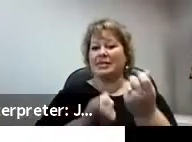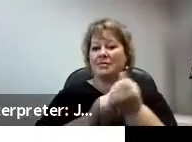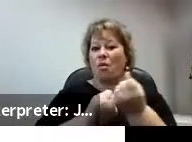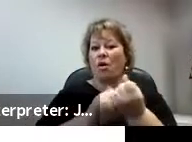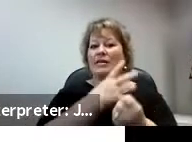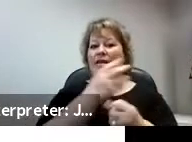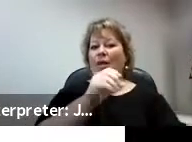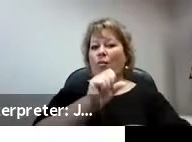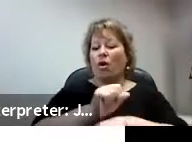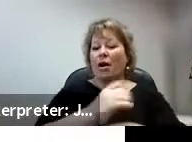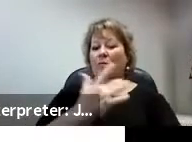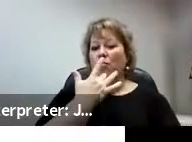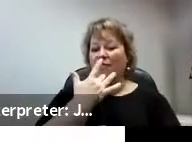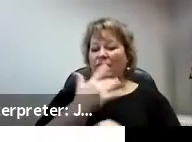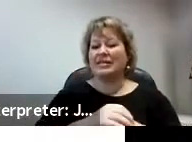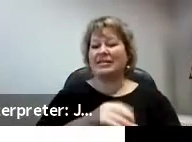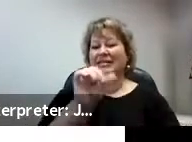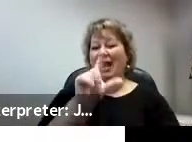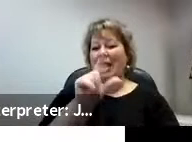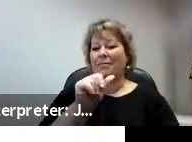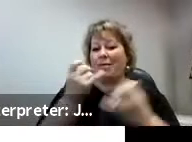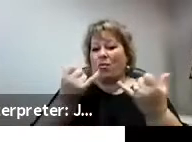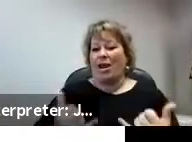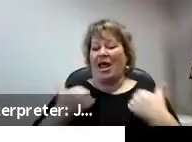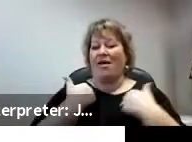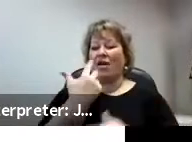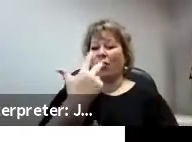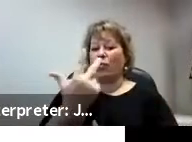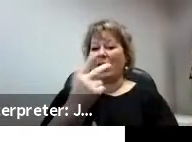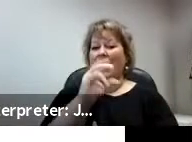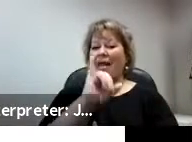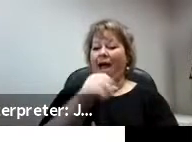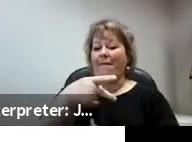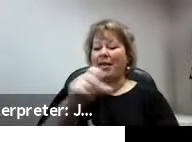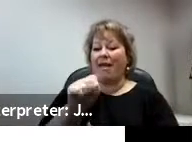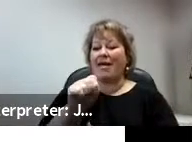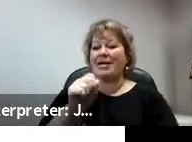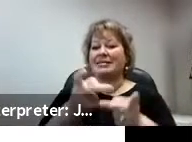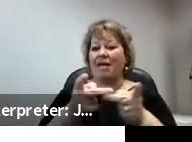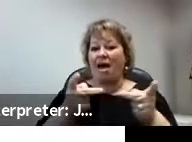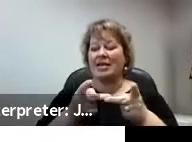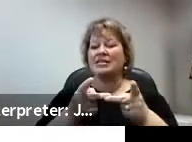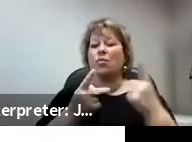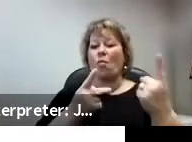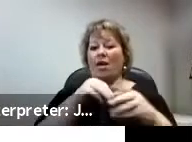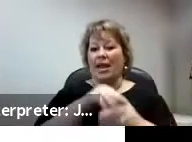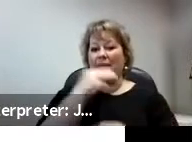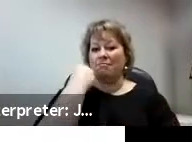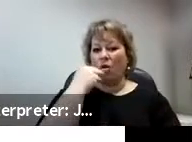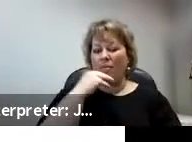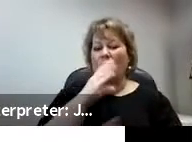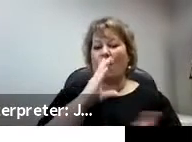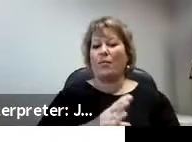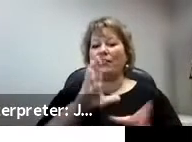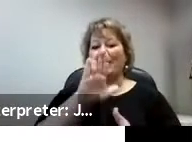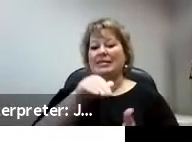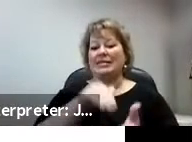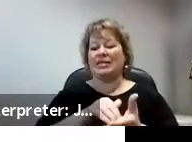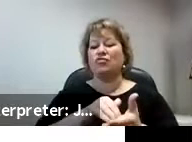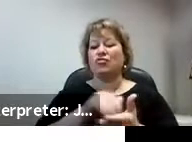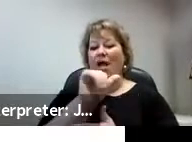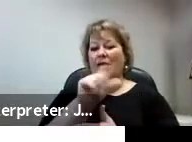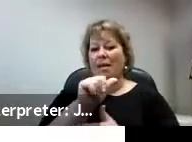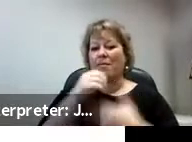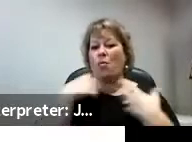preferences. Alabama currently has 3 IPS sites, which are Alta Point in Mobile, Central Alabama Wellness